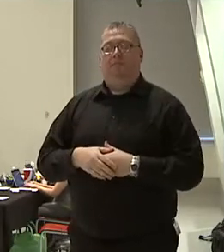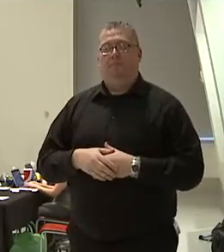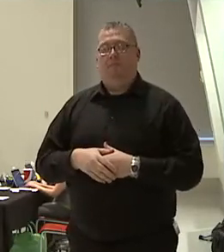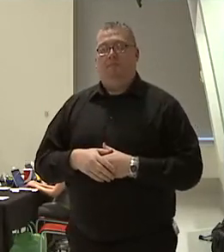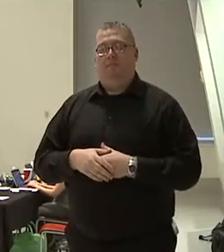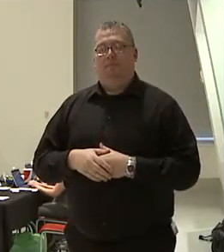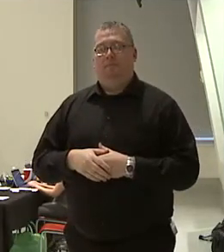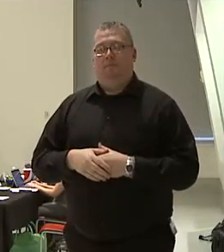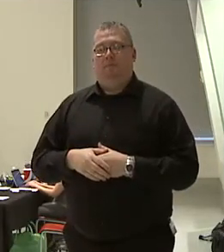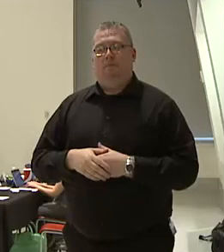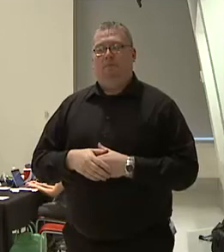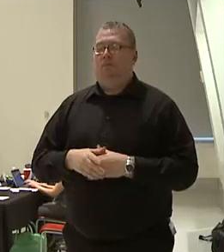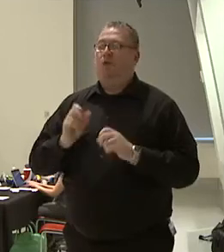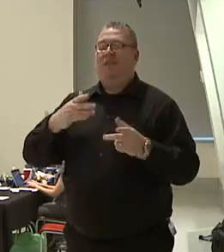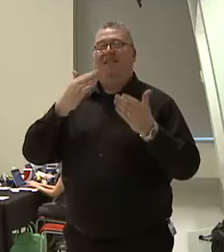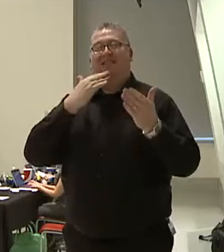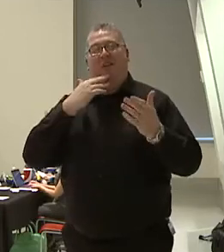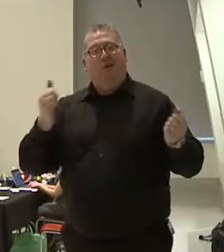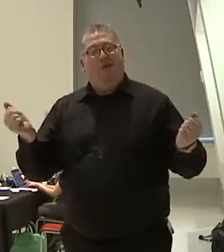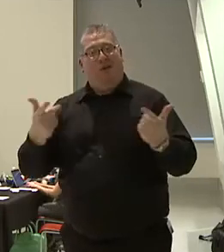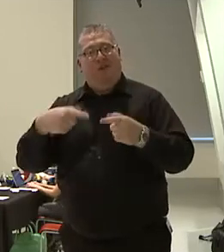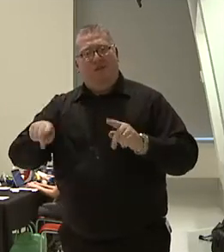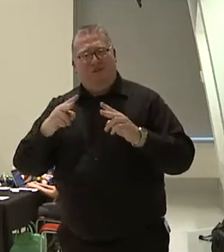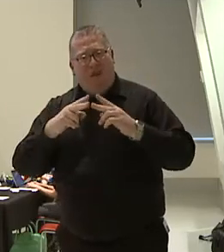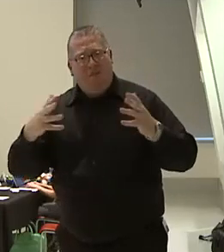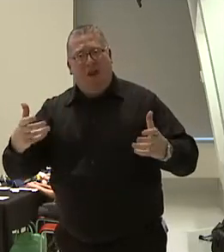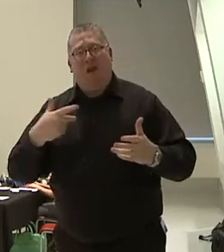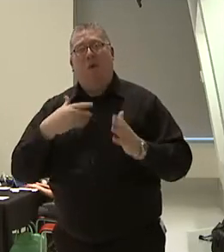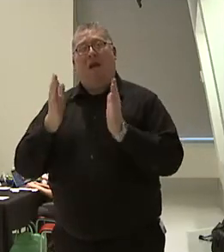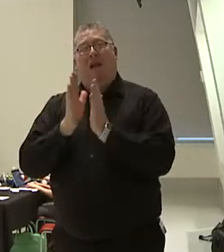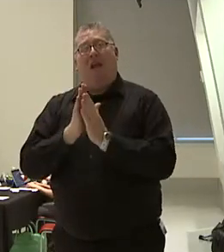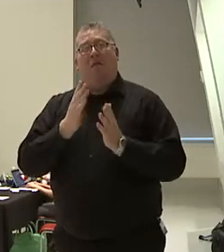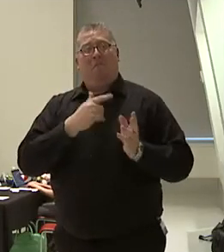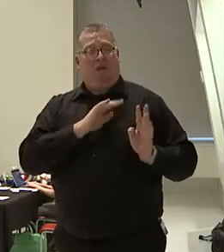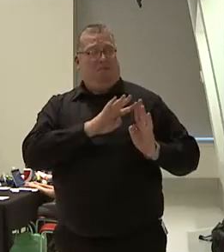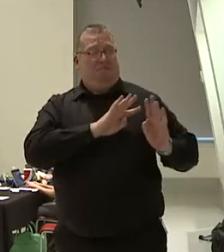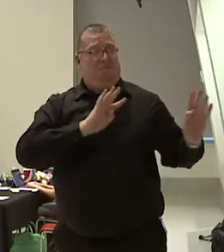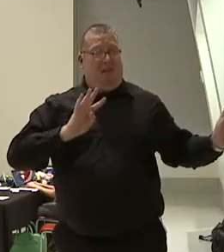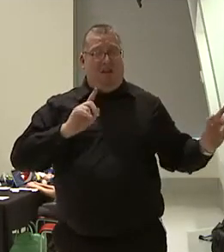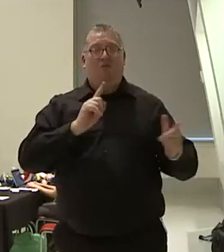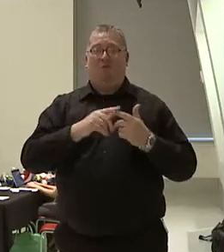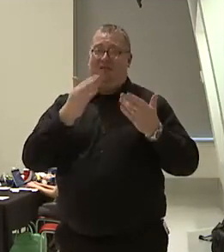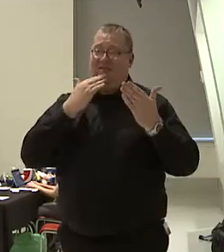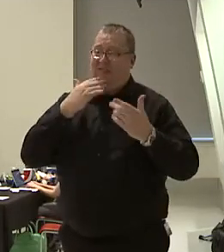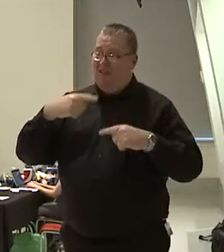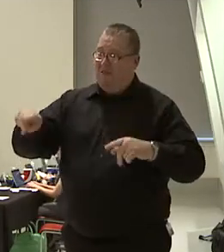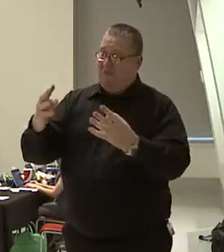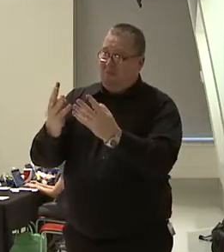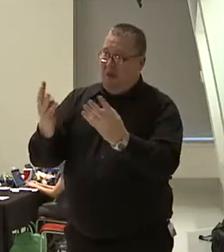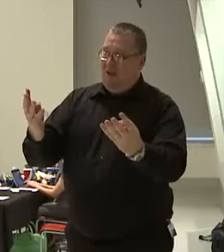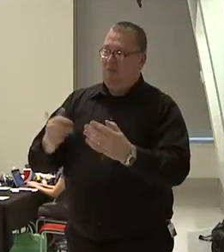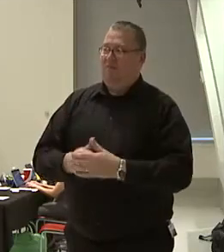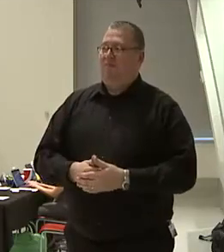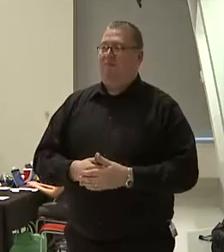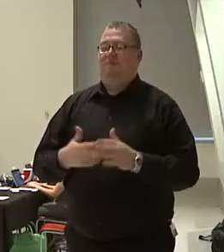Thank you. All right, well, thank you all very much, and I'd like to ask my fellow task force members to join me in thanking the panel.